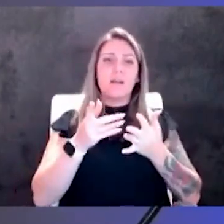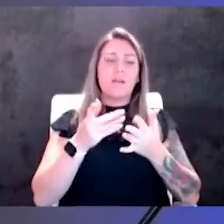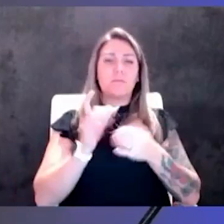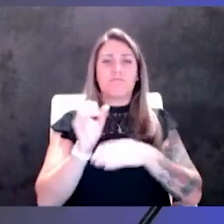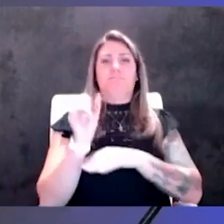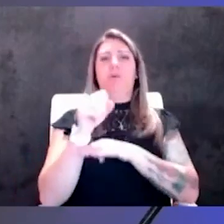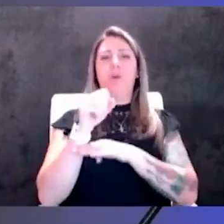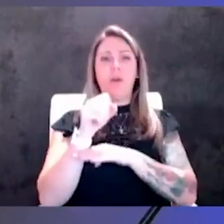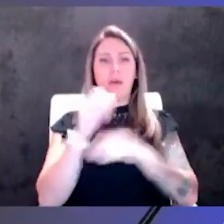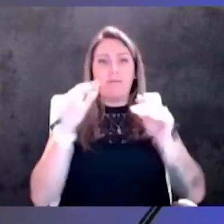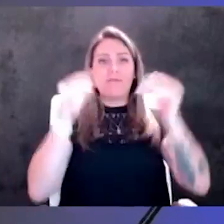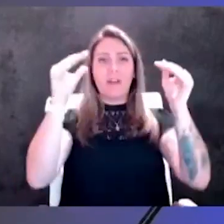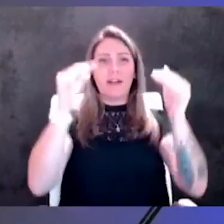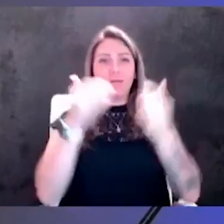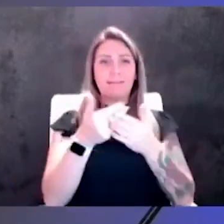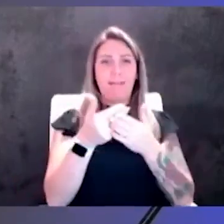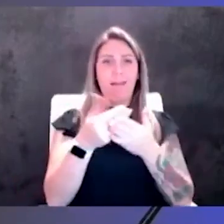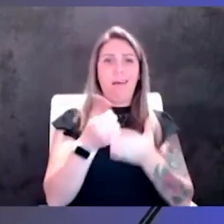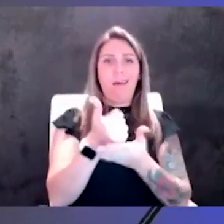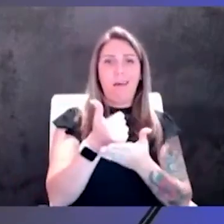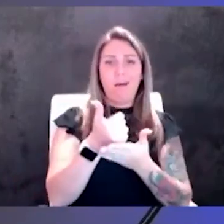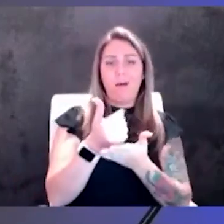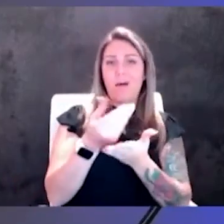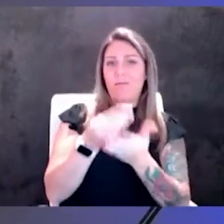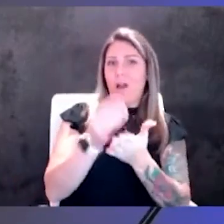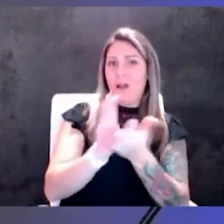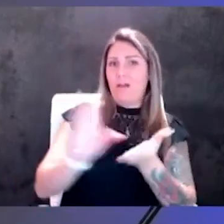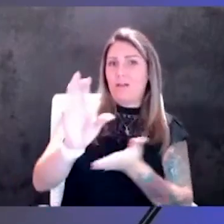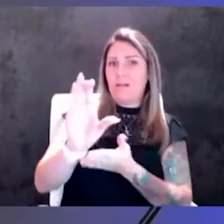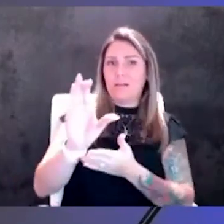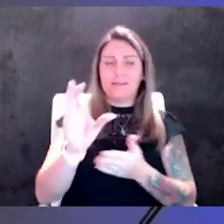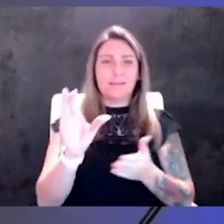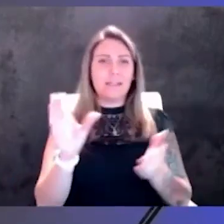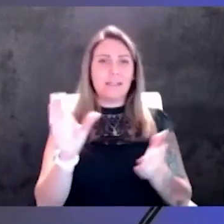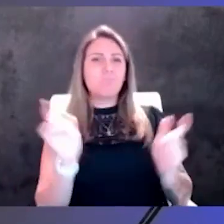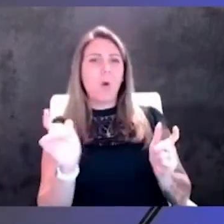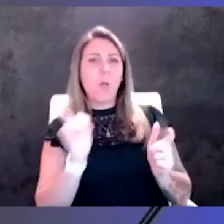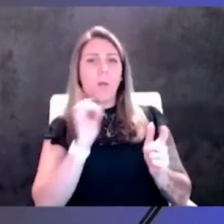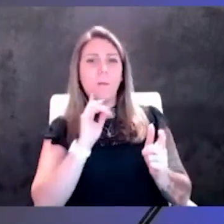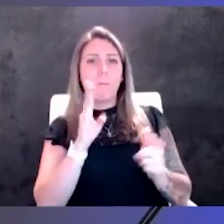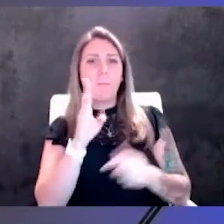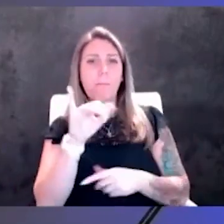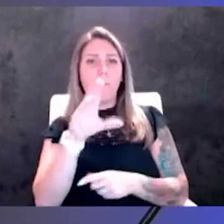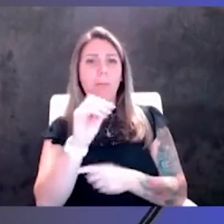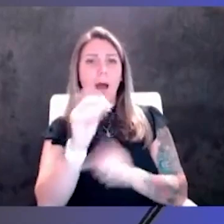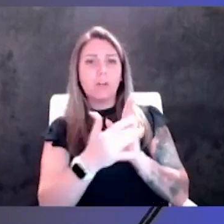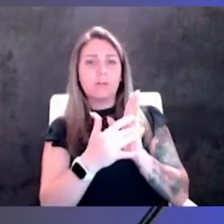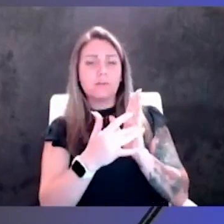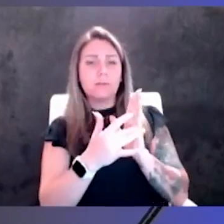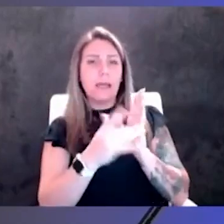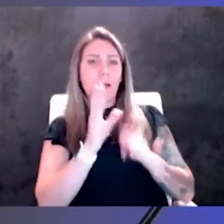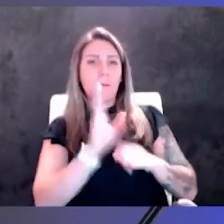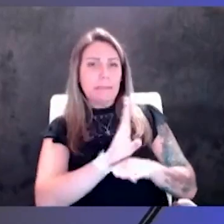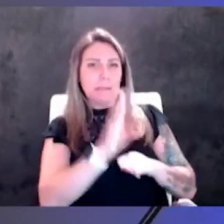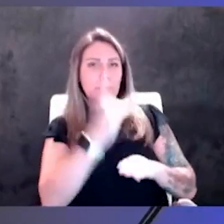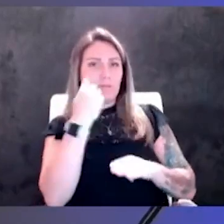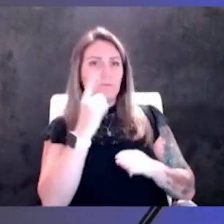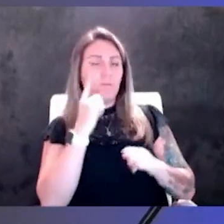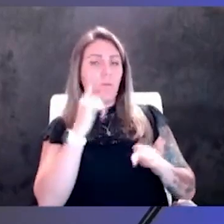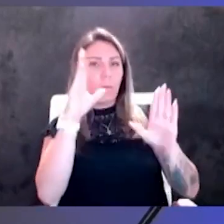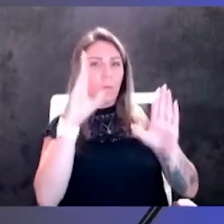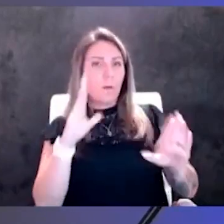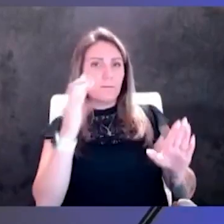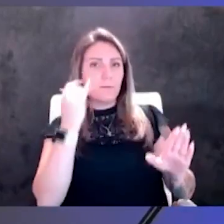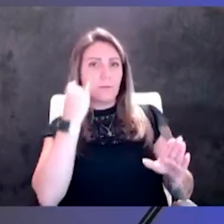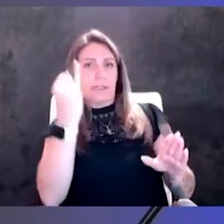fund some of these smaller biotech companies with some really great ideas. So what they're working on is ways to